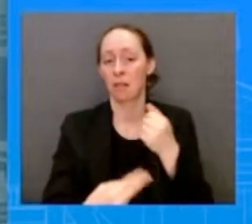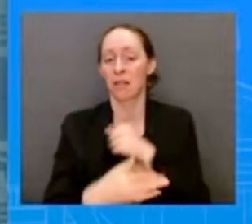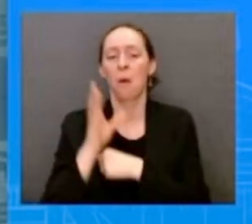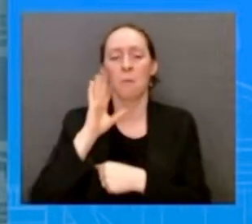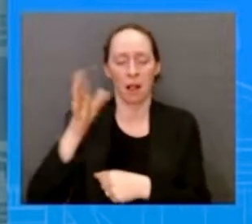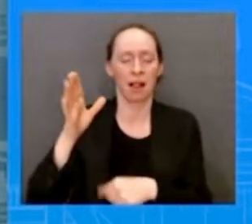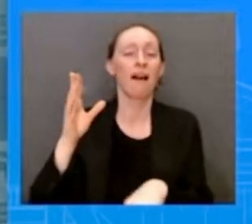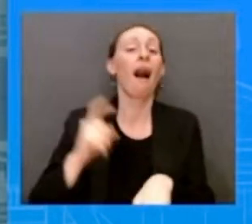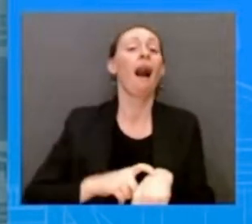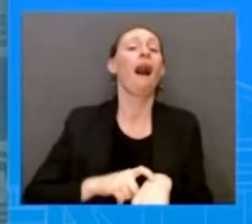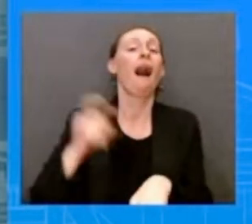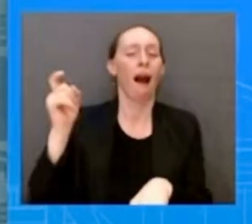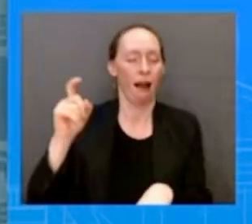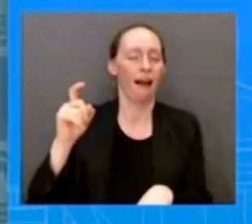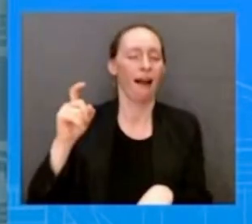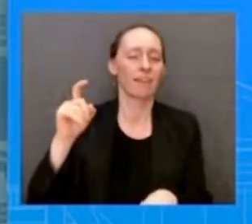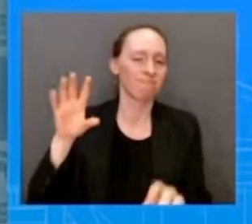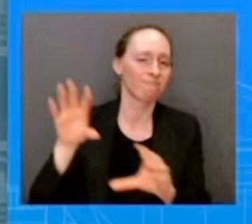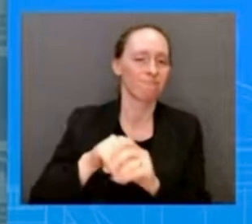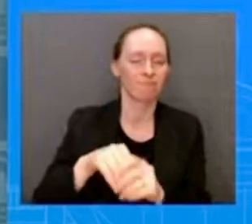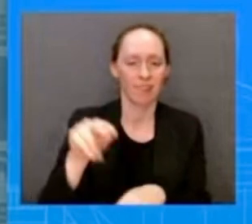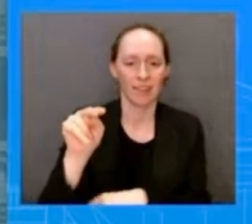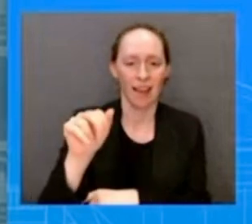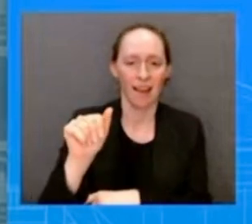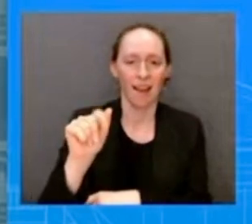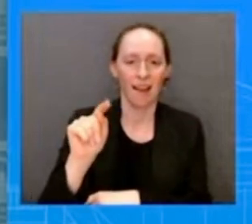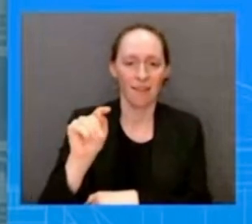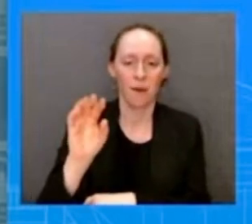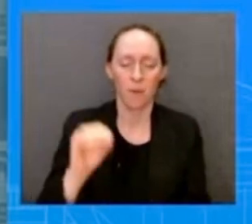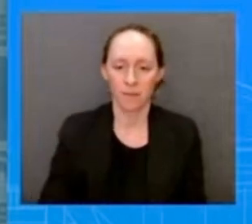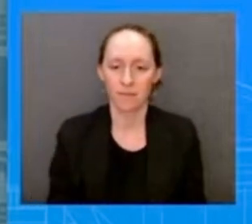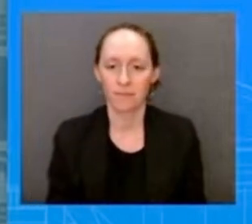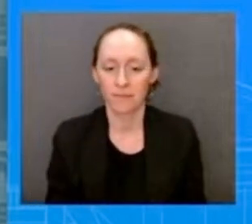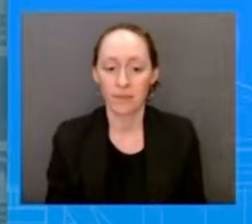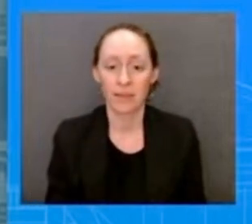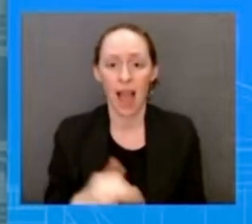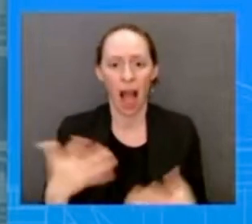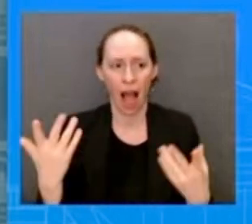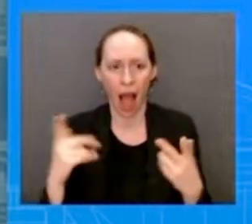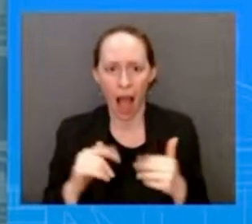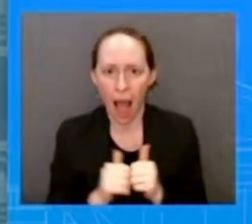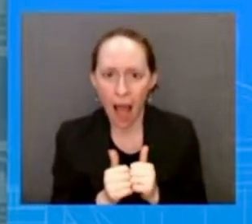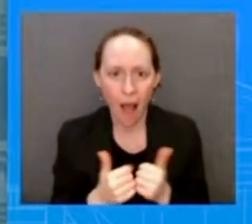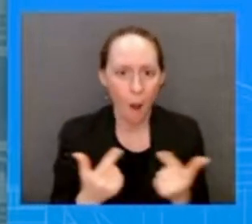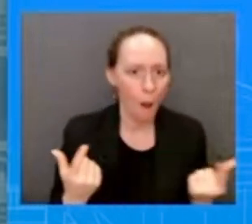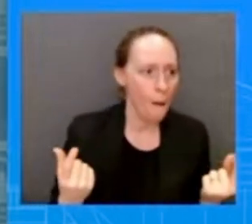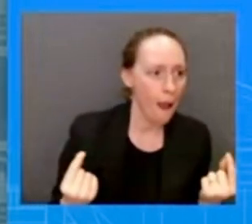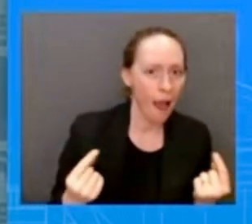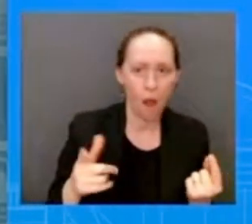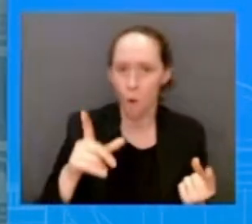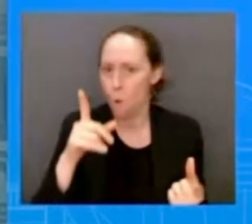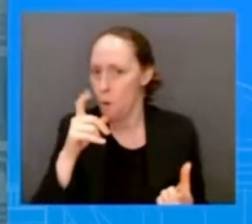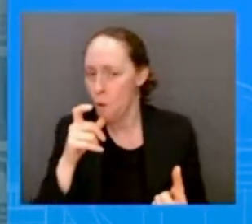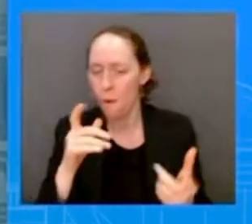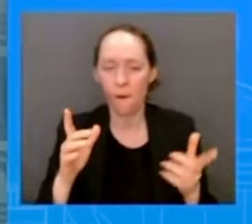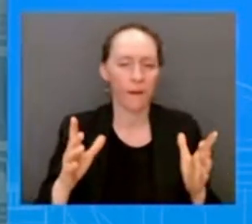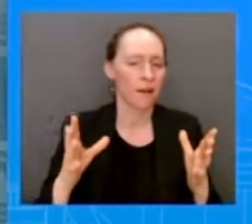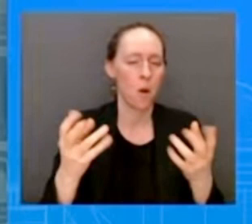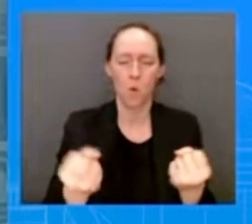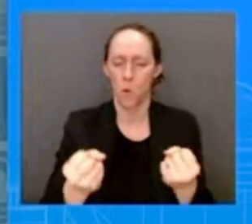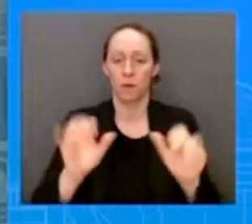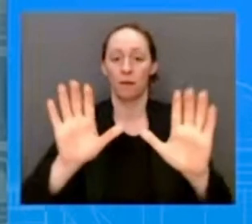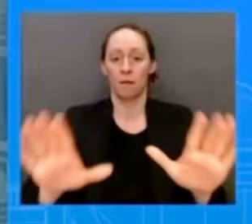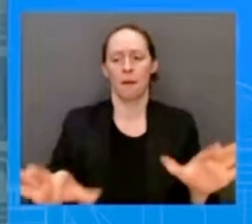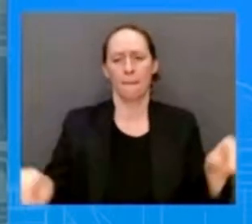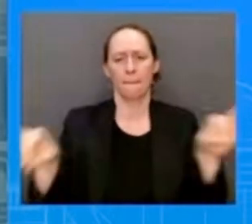the choreography, what matters to us is that both nations become NATO allies. The Texas two-step